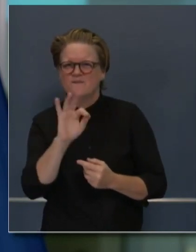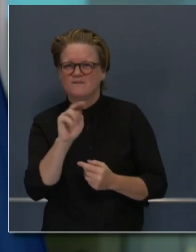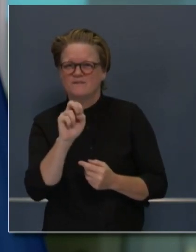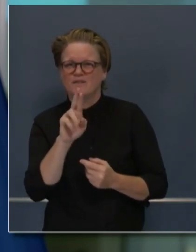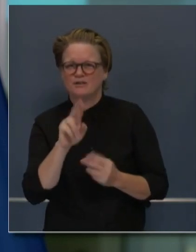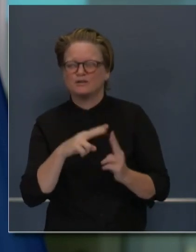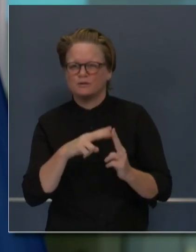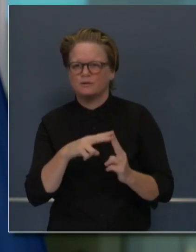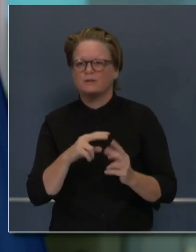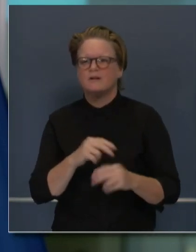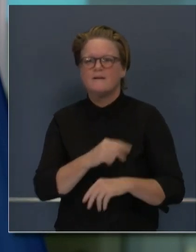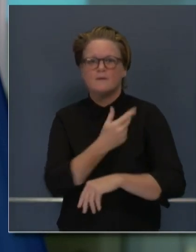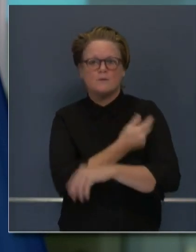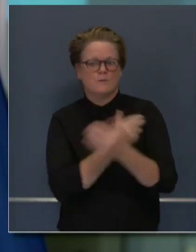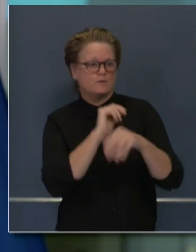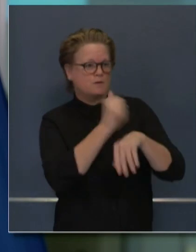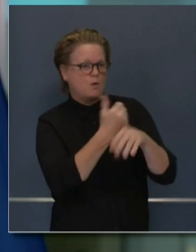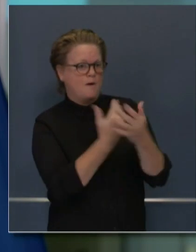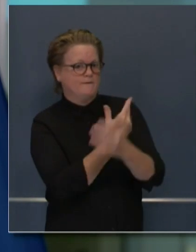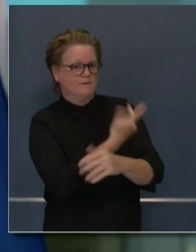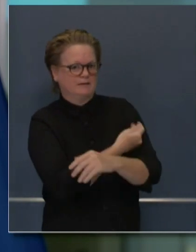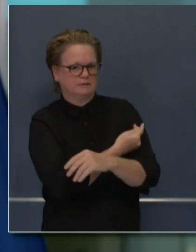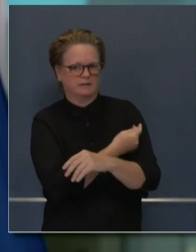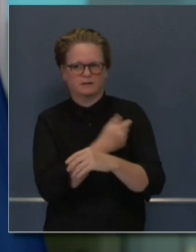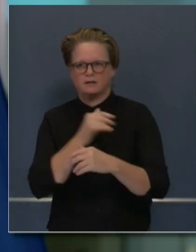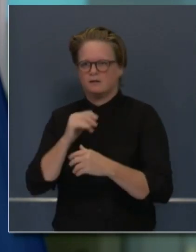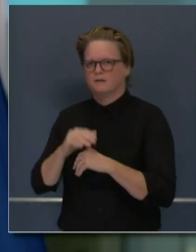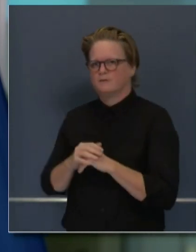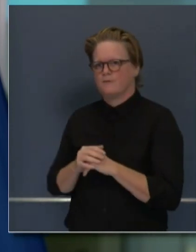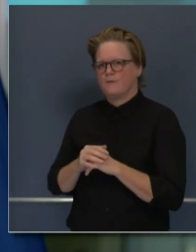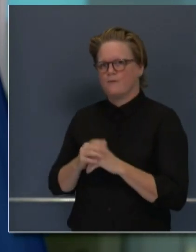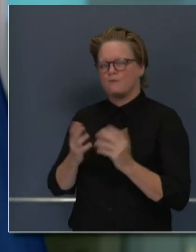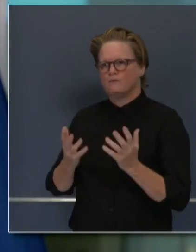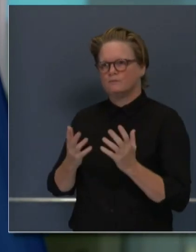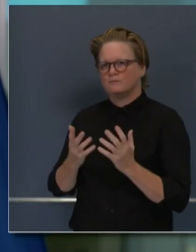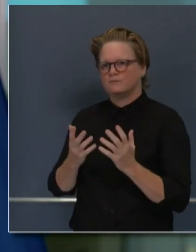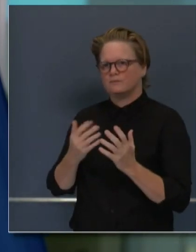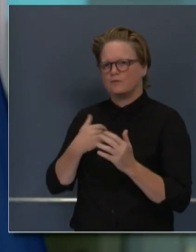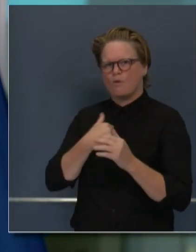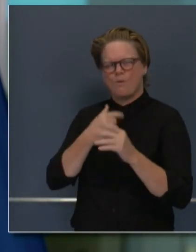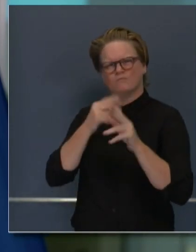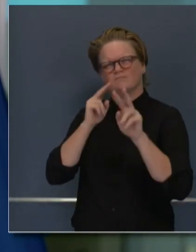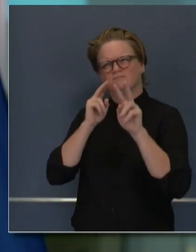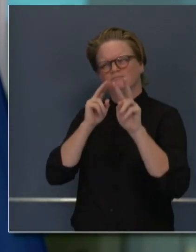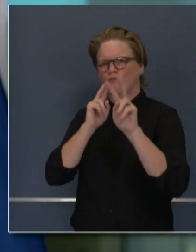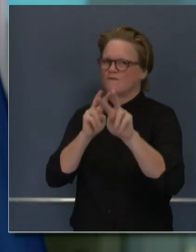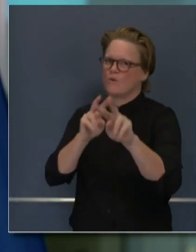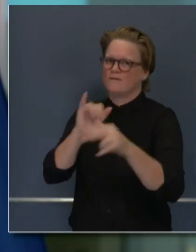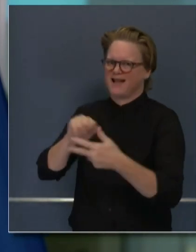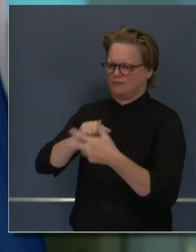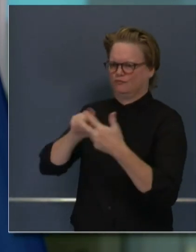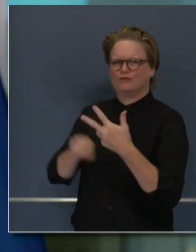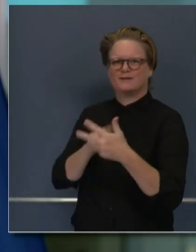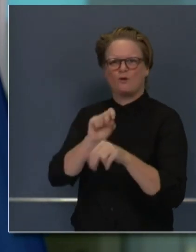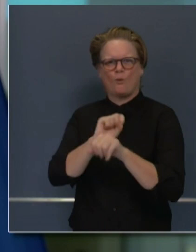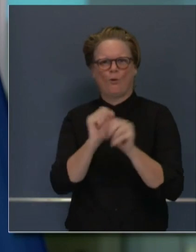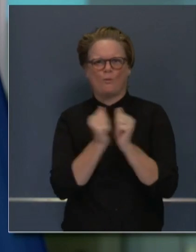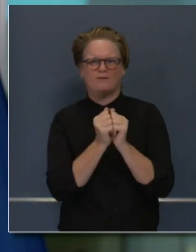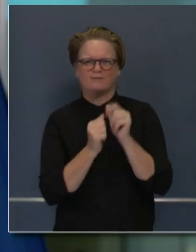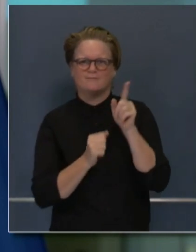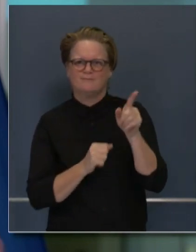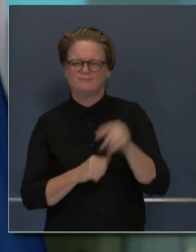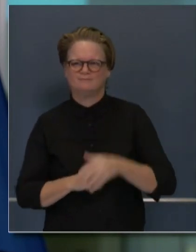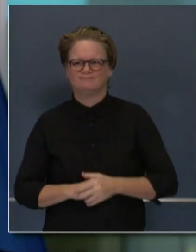March, into the 2nd and 3rd quarter of next year. Final question, Dan Albano, OC Register.